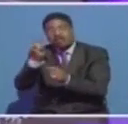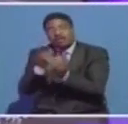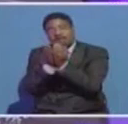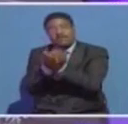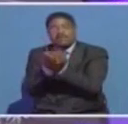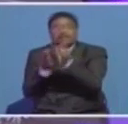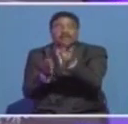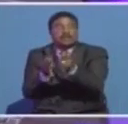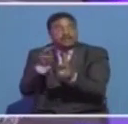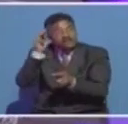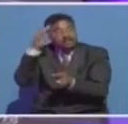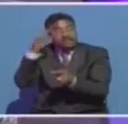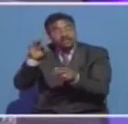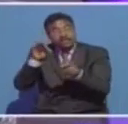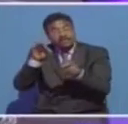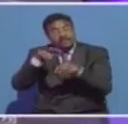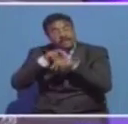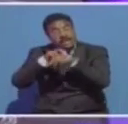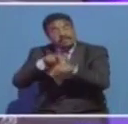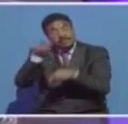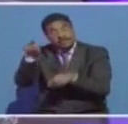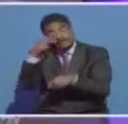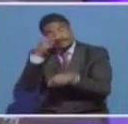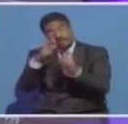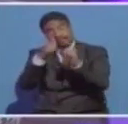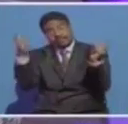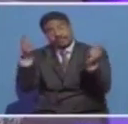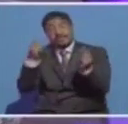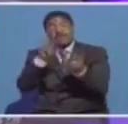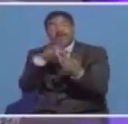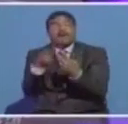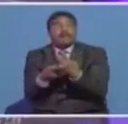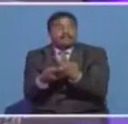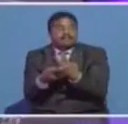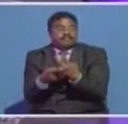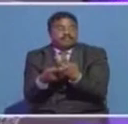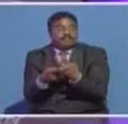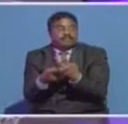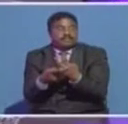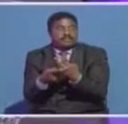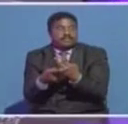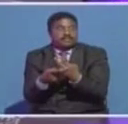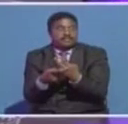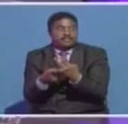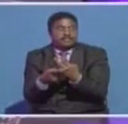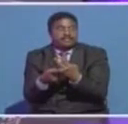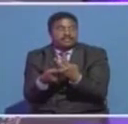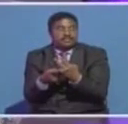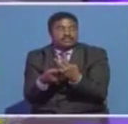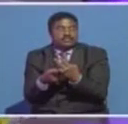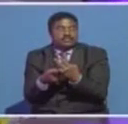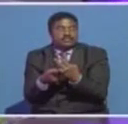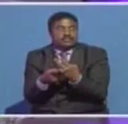Ministry of Transport is looking at the issue of water transport. So through them, perhaps we can encourage that they look at